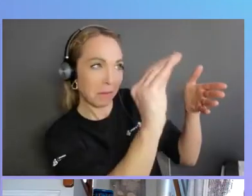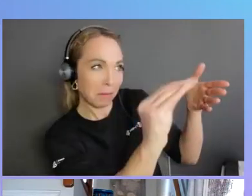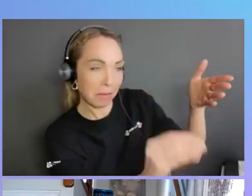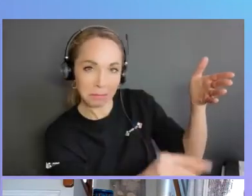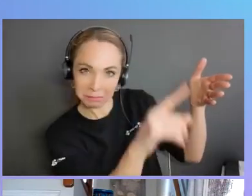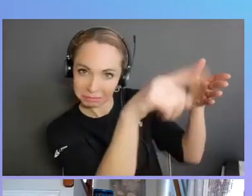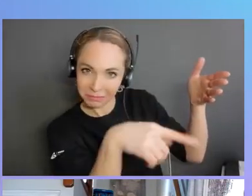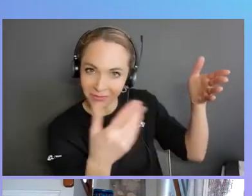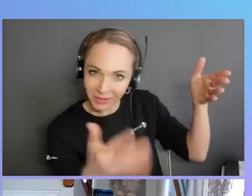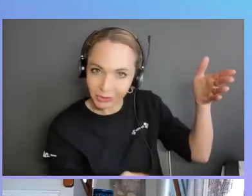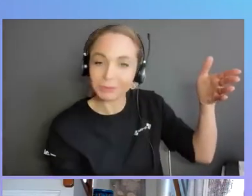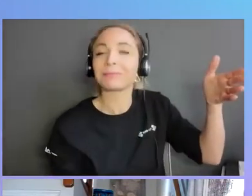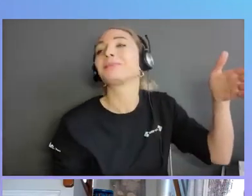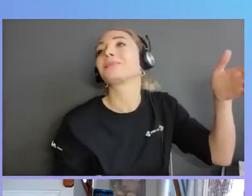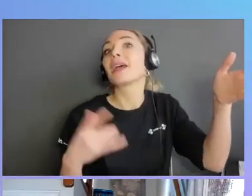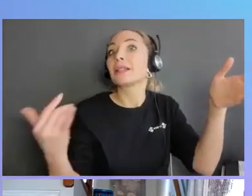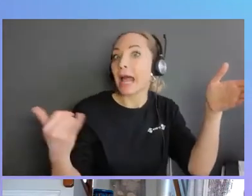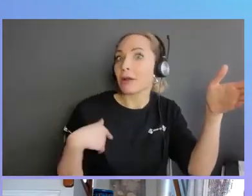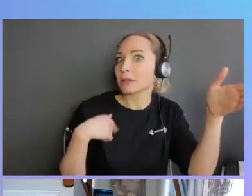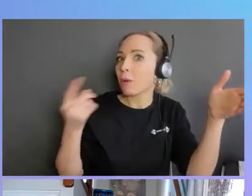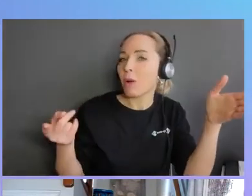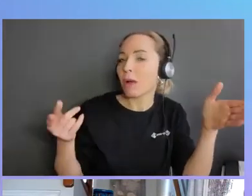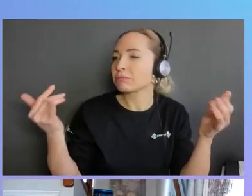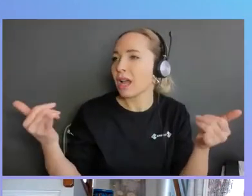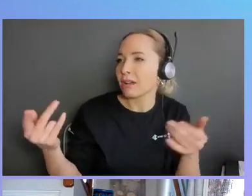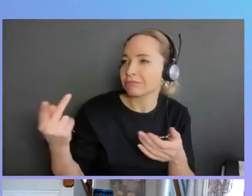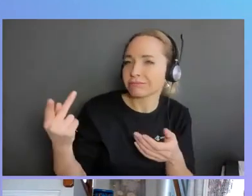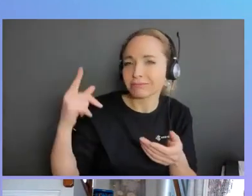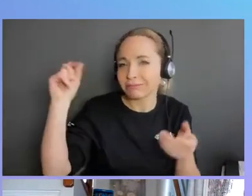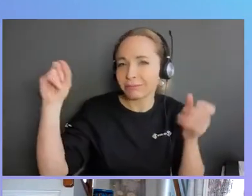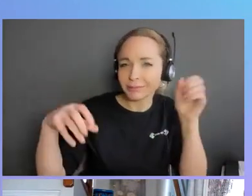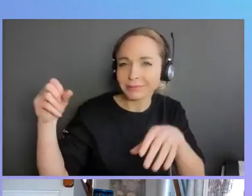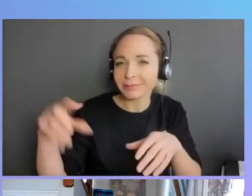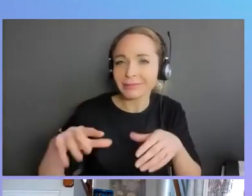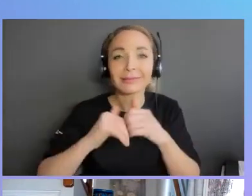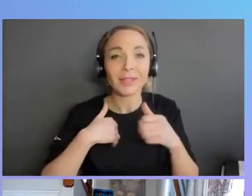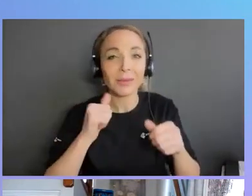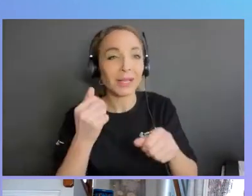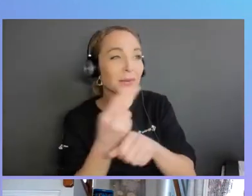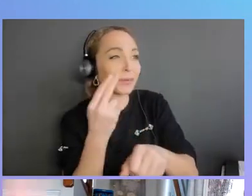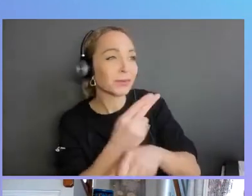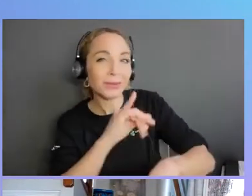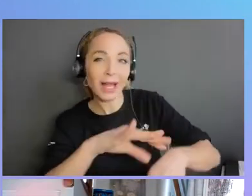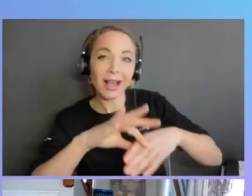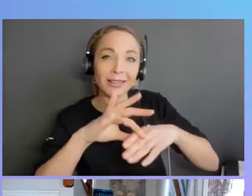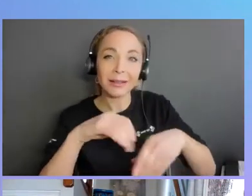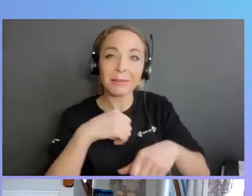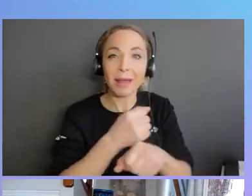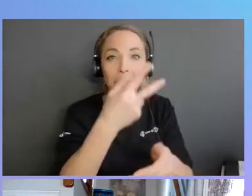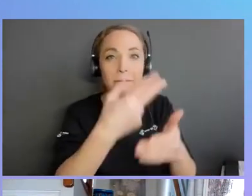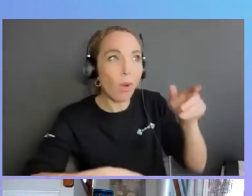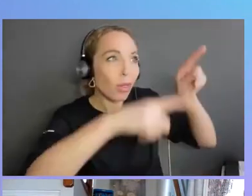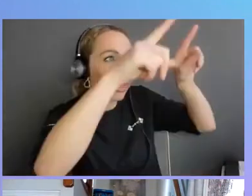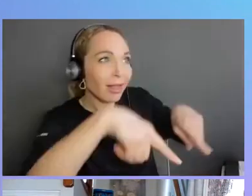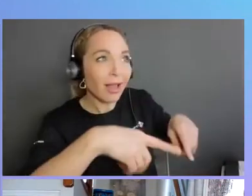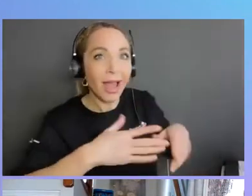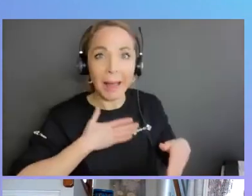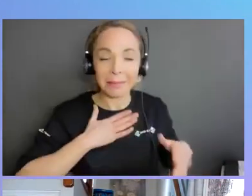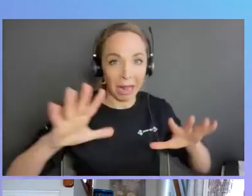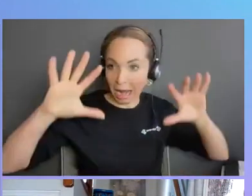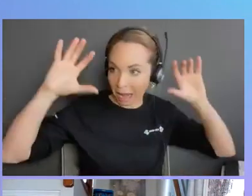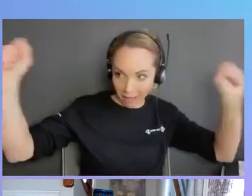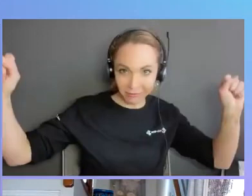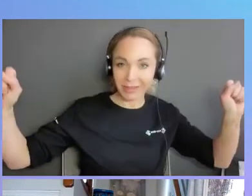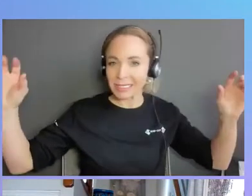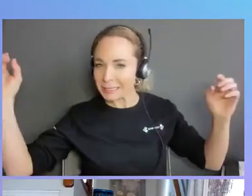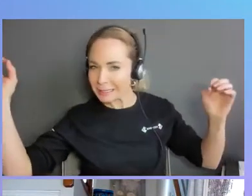How might we use content to make both of these lists happy? Left the room. They do their brainstorming, we come back, and guess what one